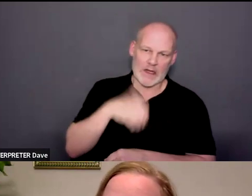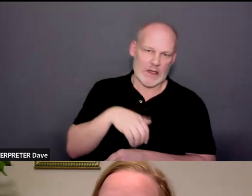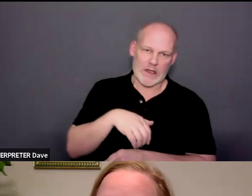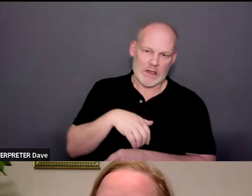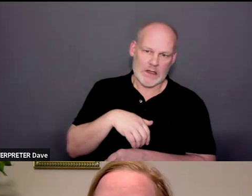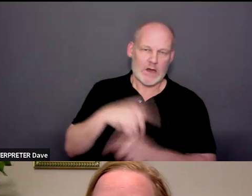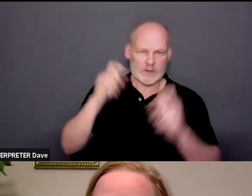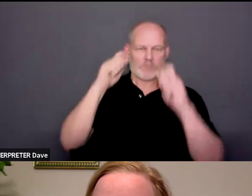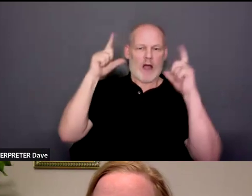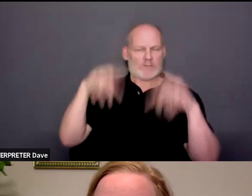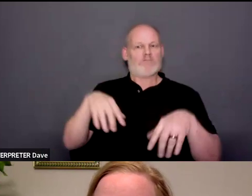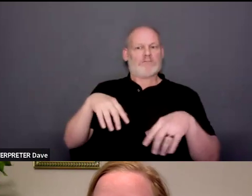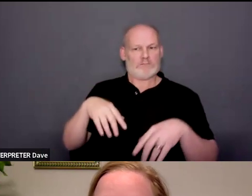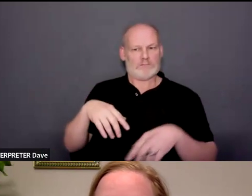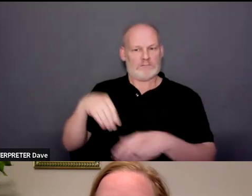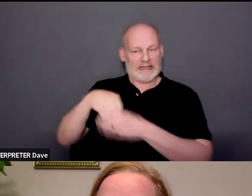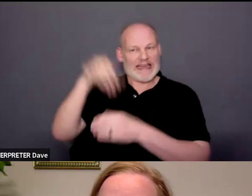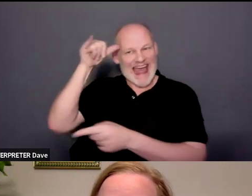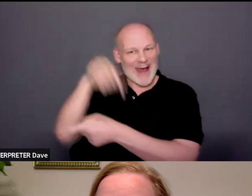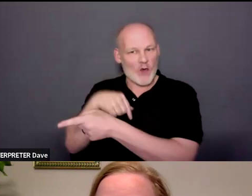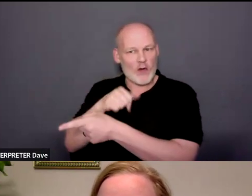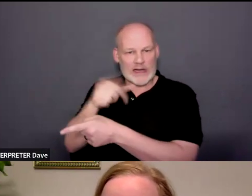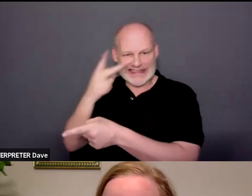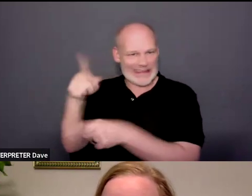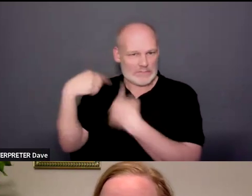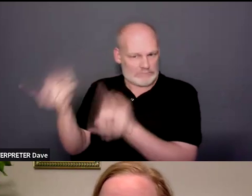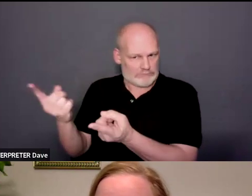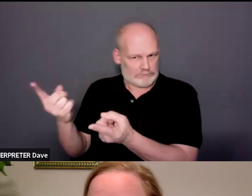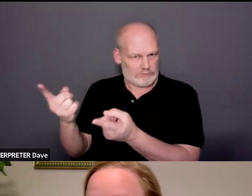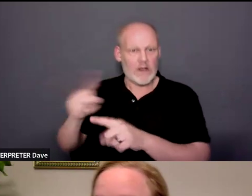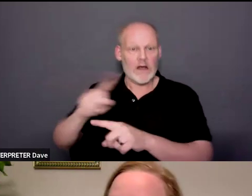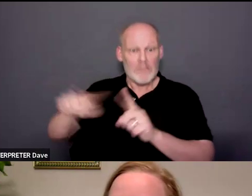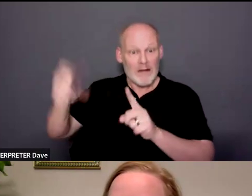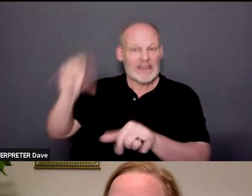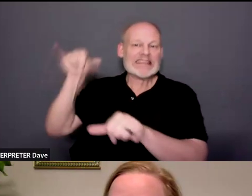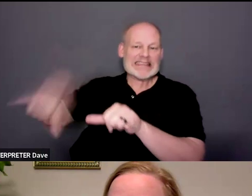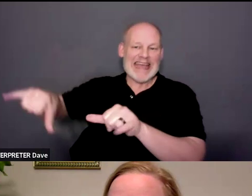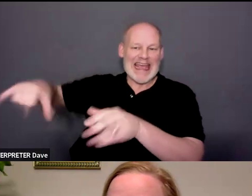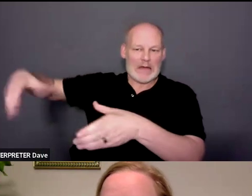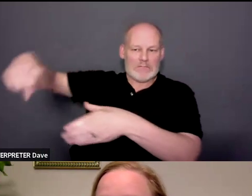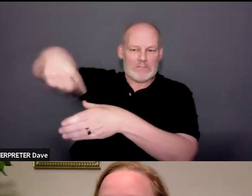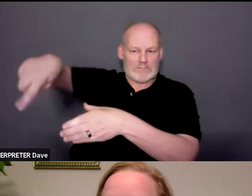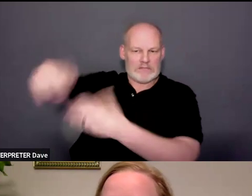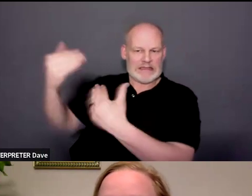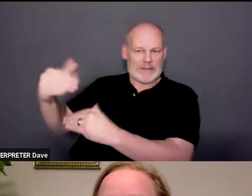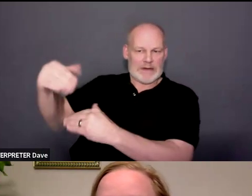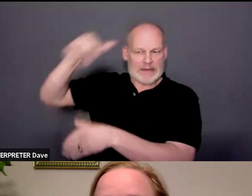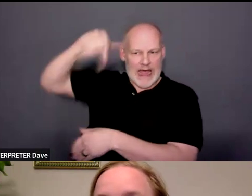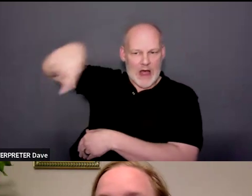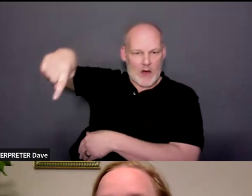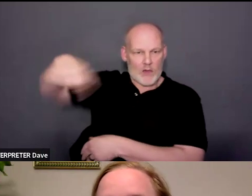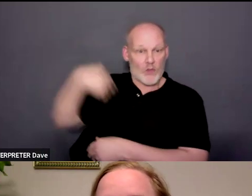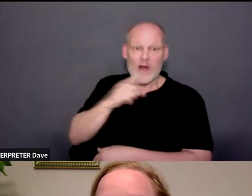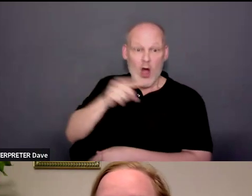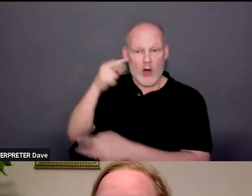really surprising because we haven't seen it there before. But it's kind of stayed there. We're watching it, but it's nothing to